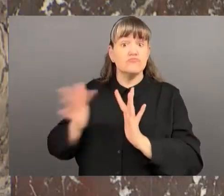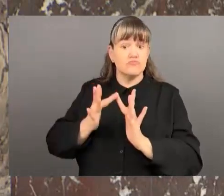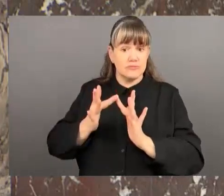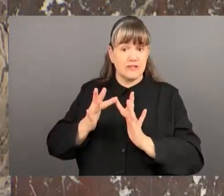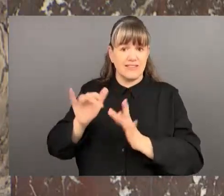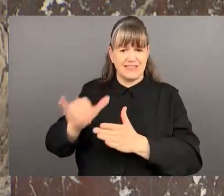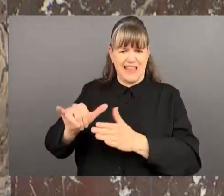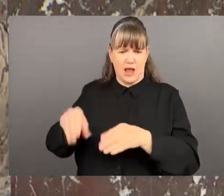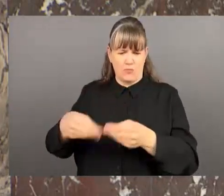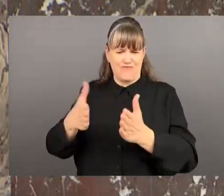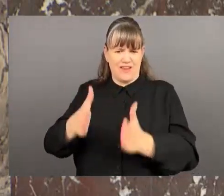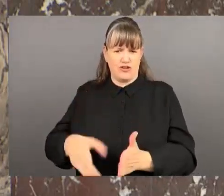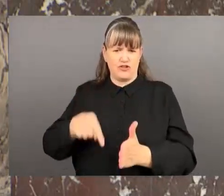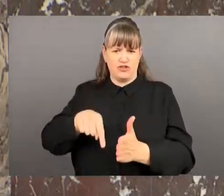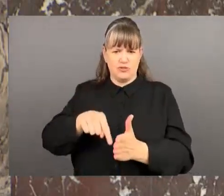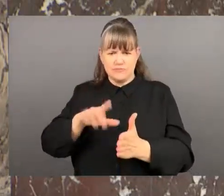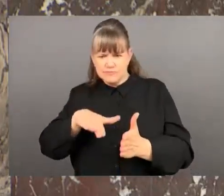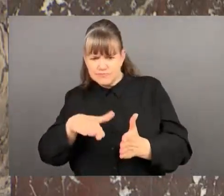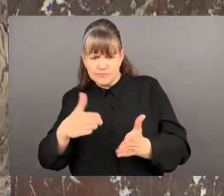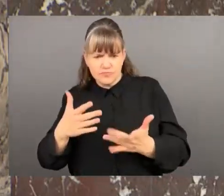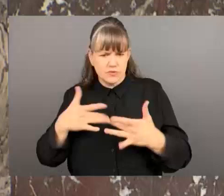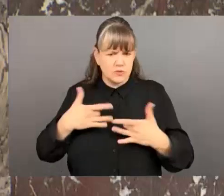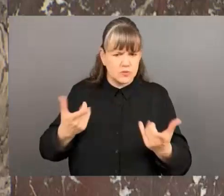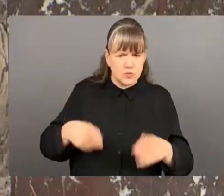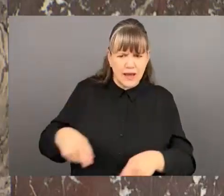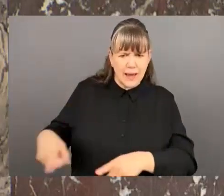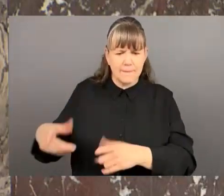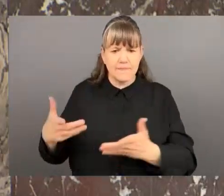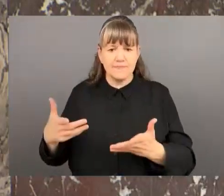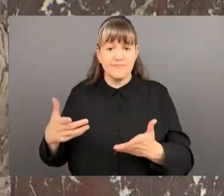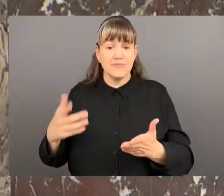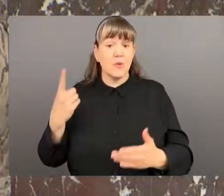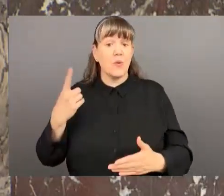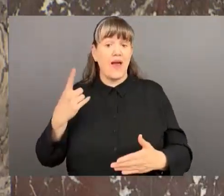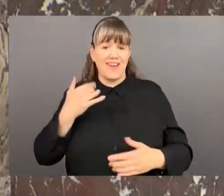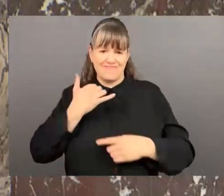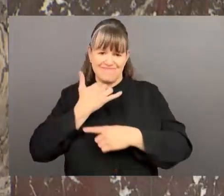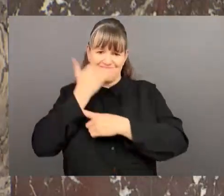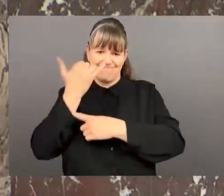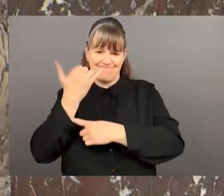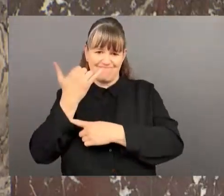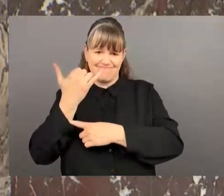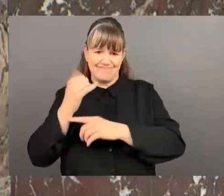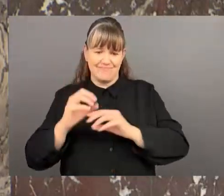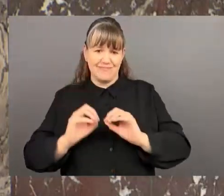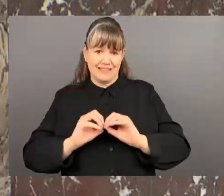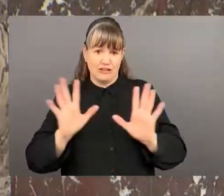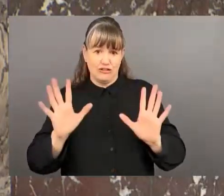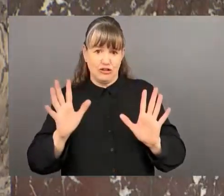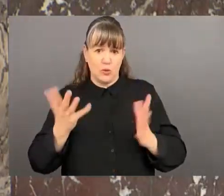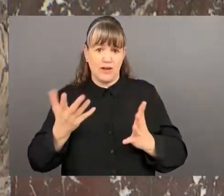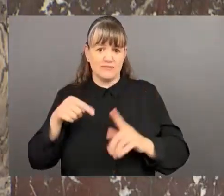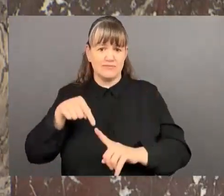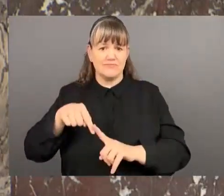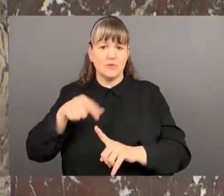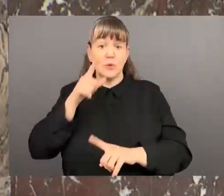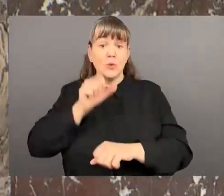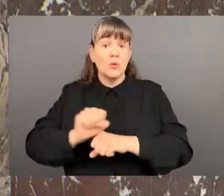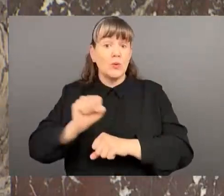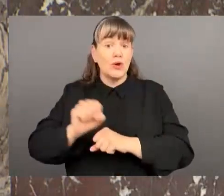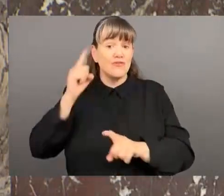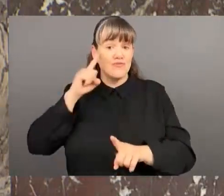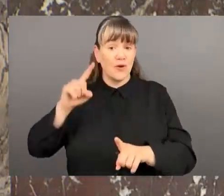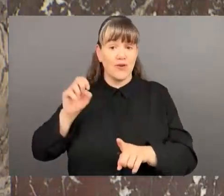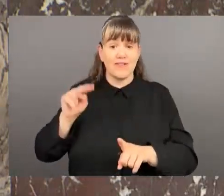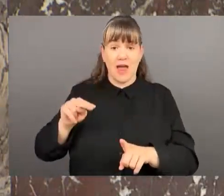error made by, a clear error made by the folks that work for that not-for-profit. They thought that they had